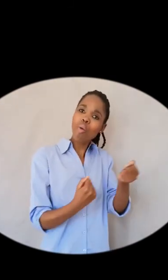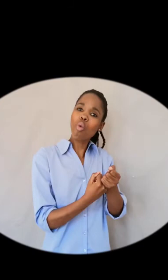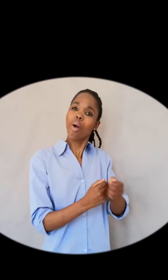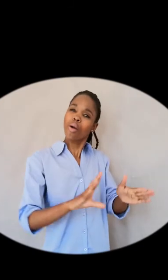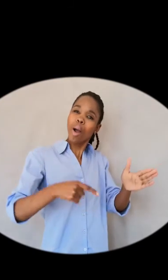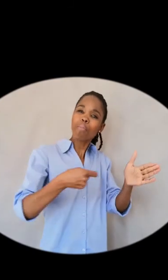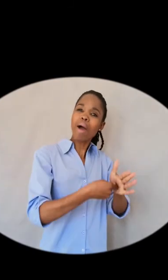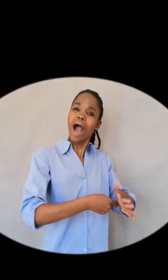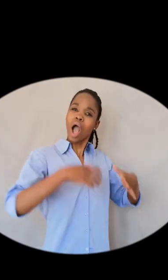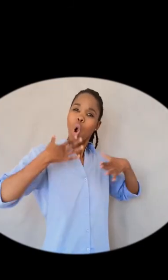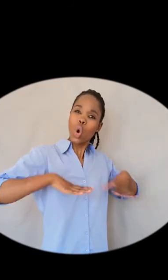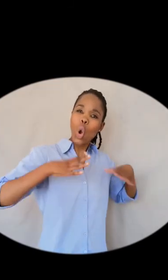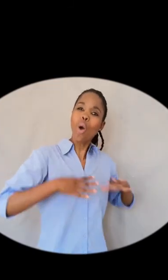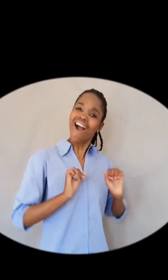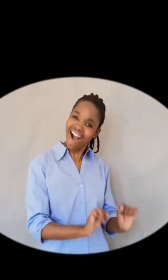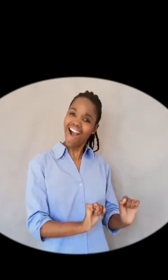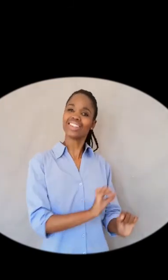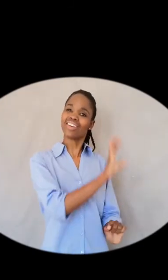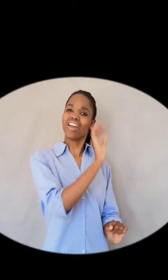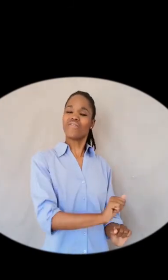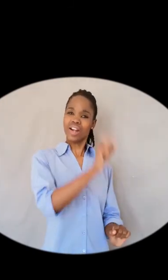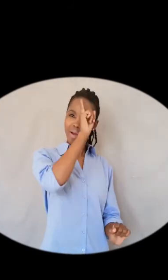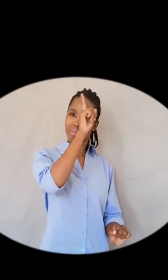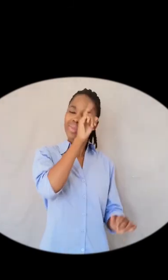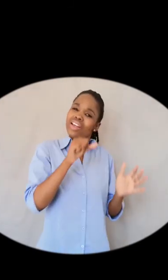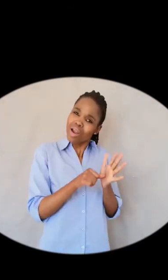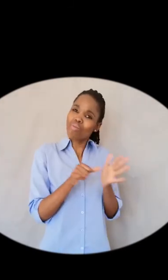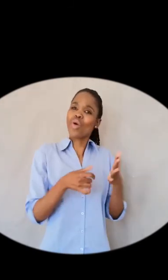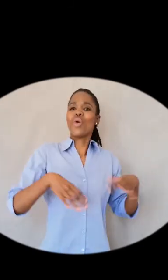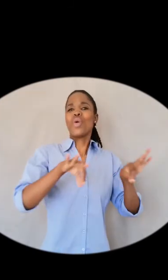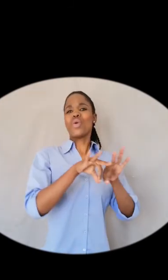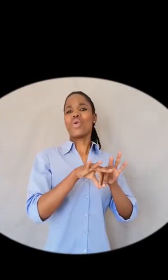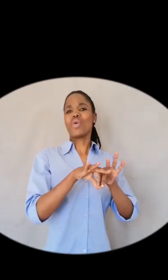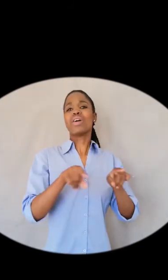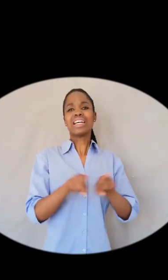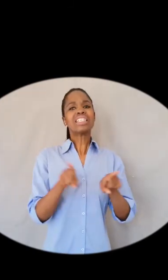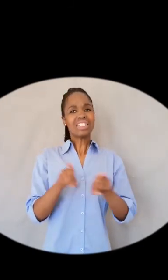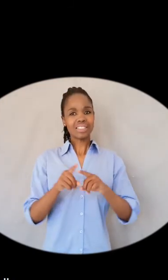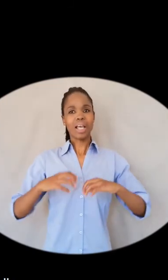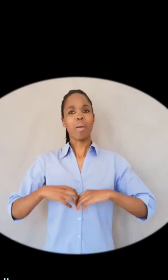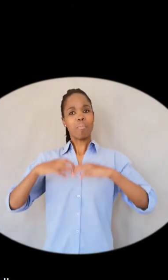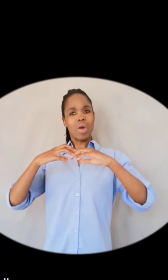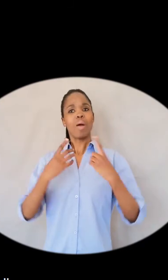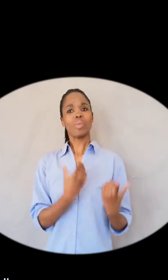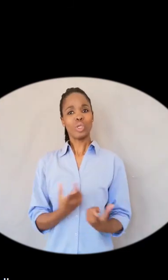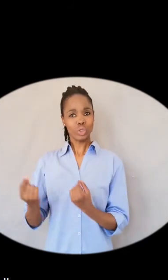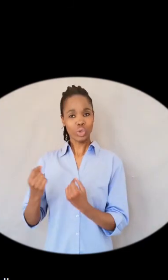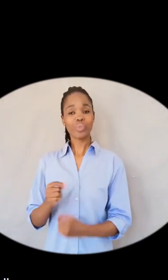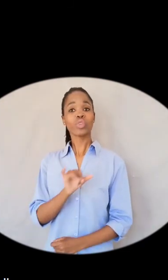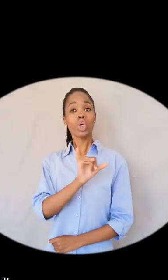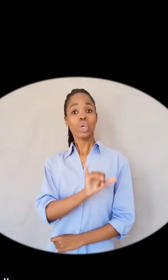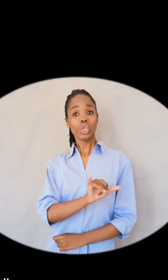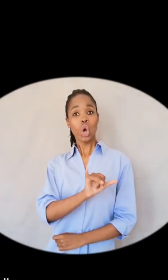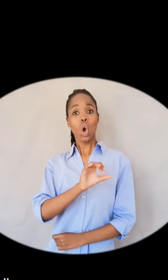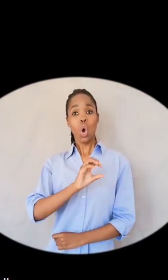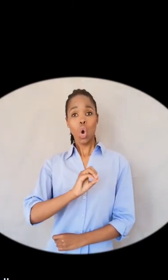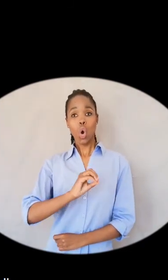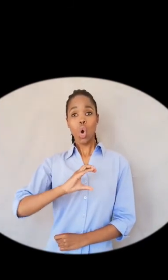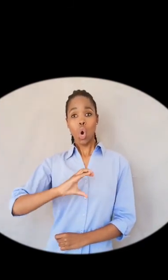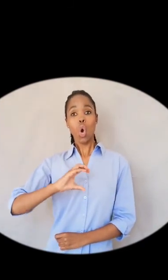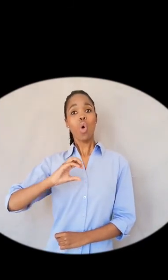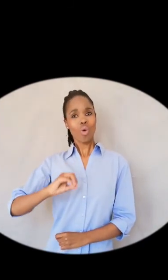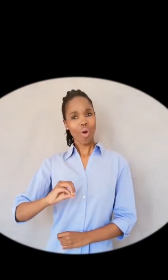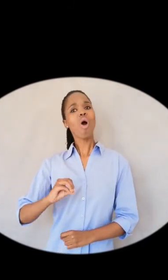they matter. So this is a Yoko thing, which is shop the streets, mainly around encouraging people to really start becoming